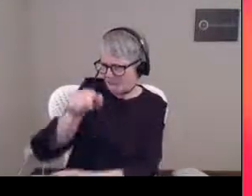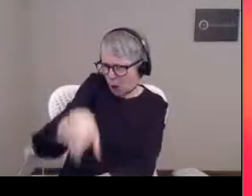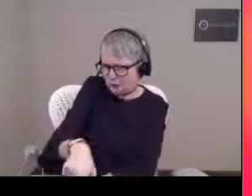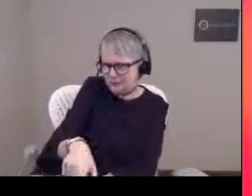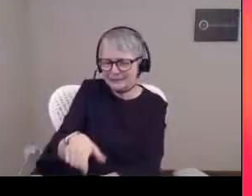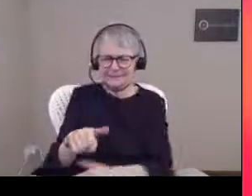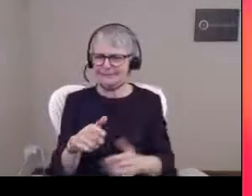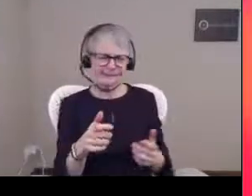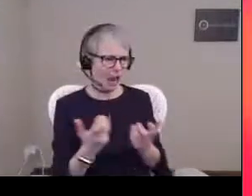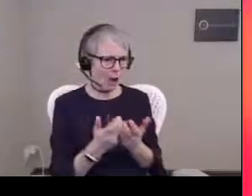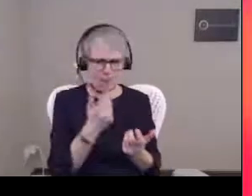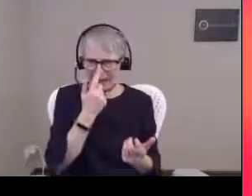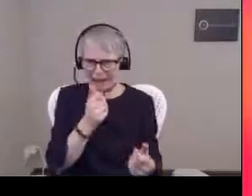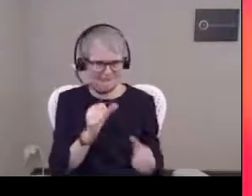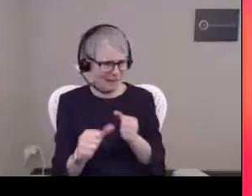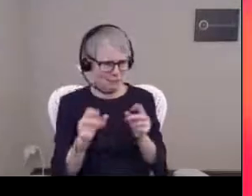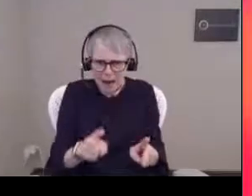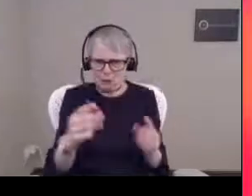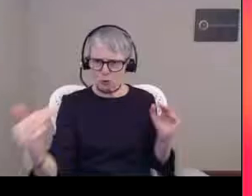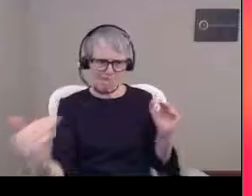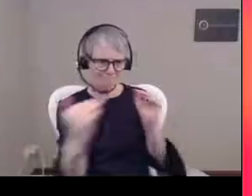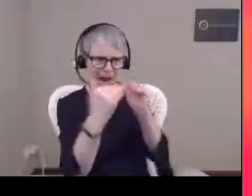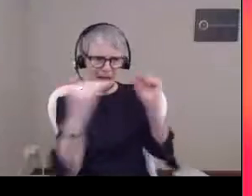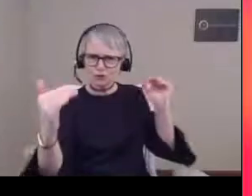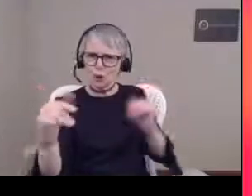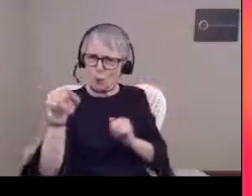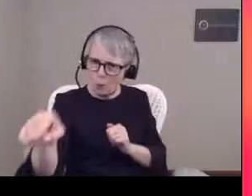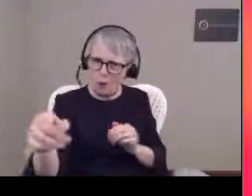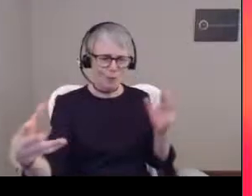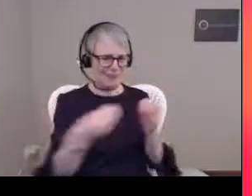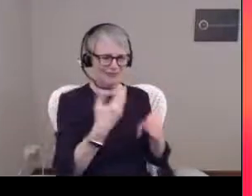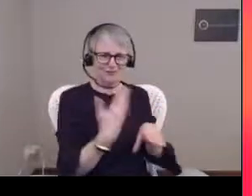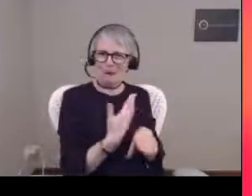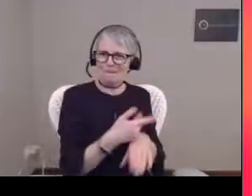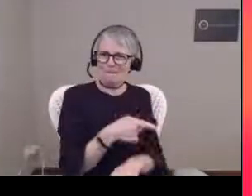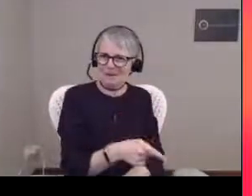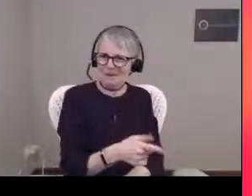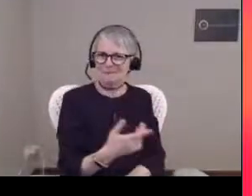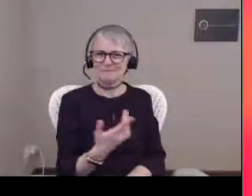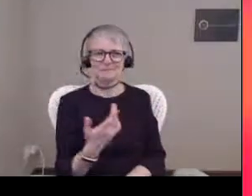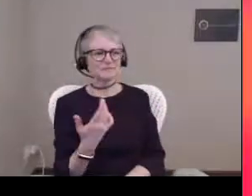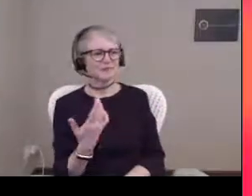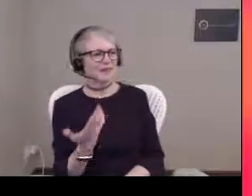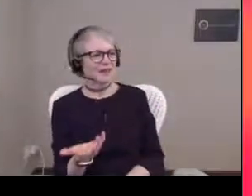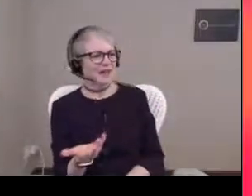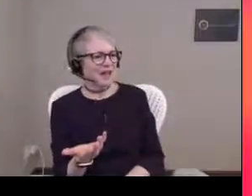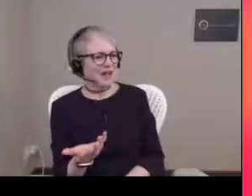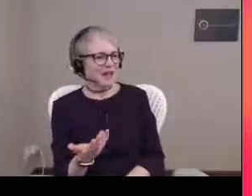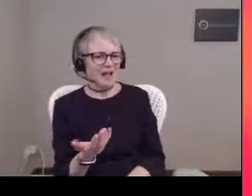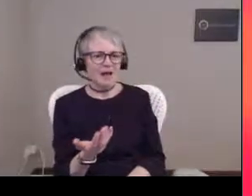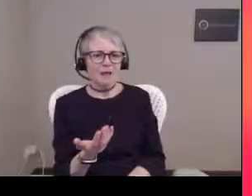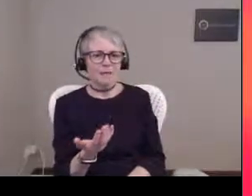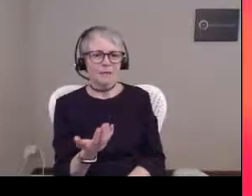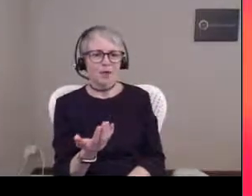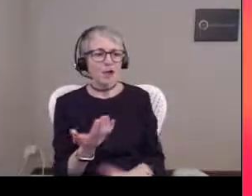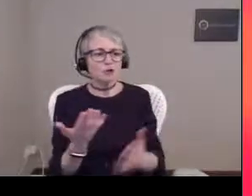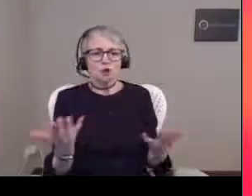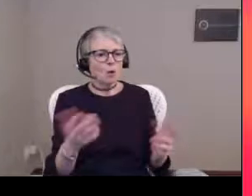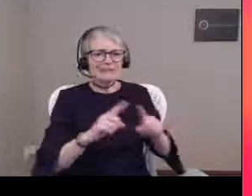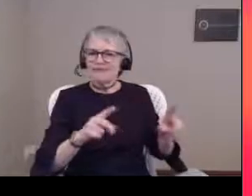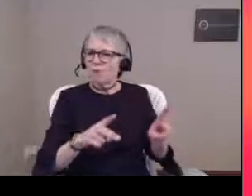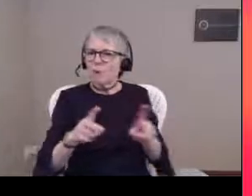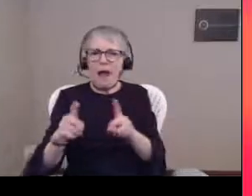support anybody going through the application process, whether that be an email address, if you're having a bit of an issue with the system and you want to send your CV, or